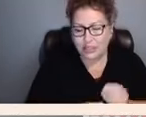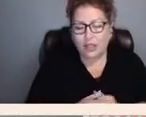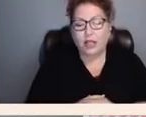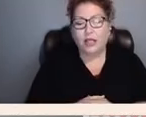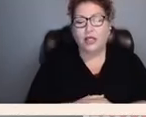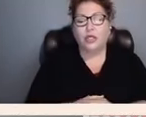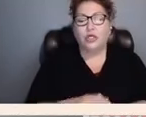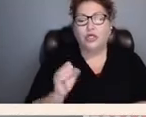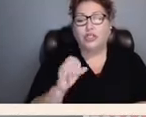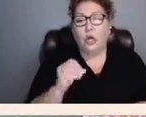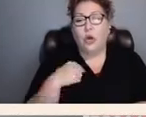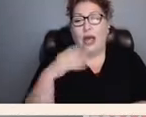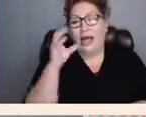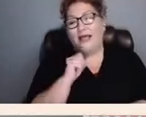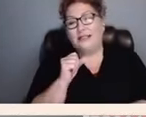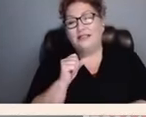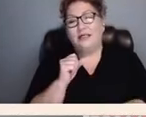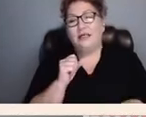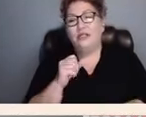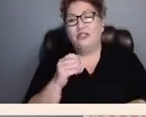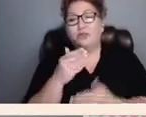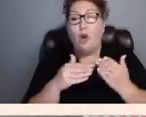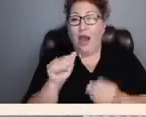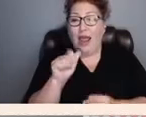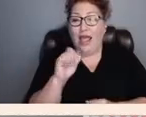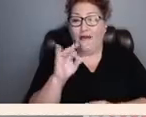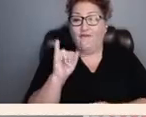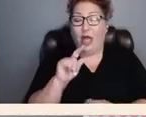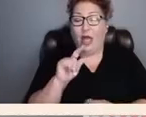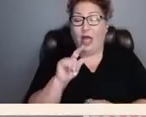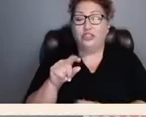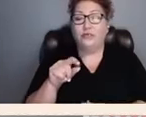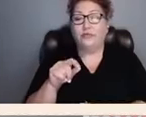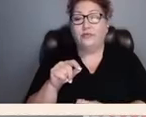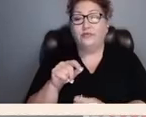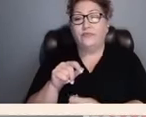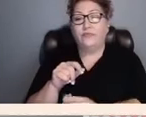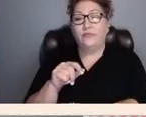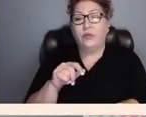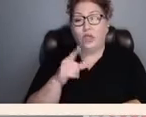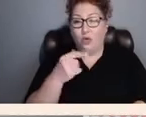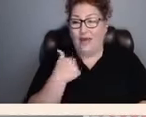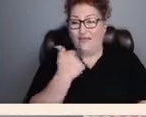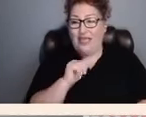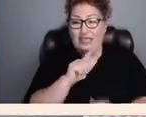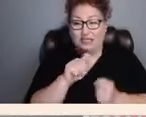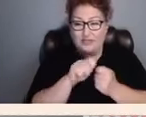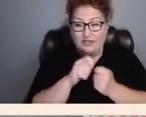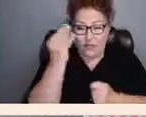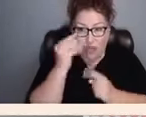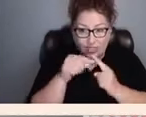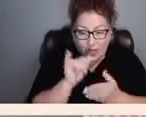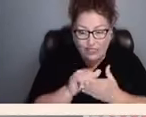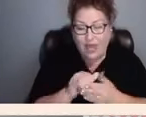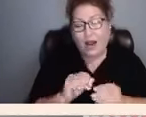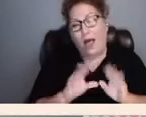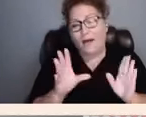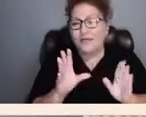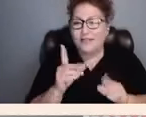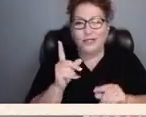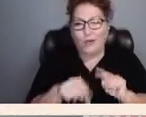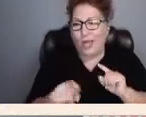guess sort of part A of the question is, you know, do you have any specific thoughts about that? I mean, obviously, you know, you can't control